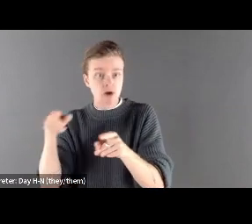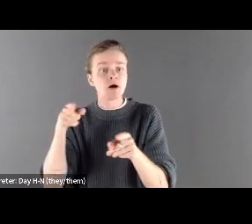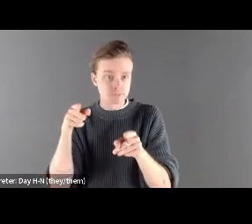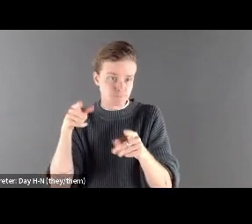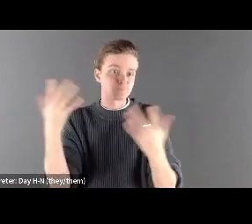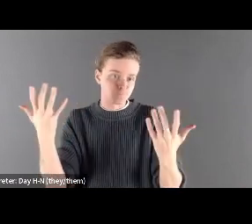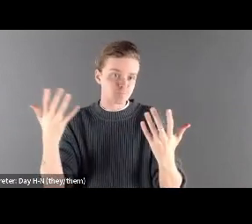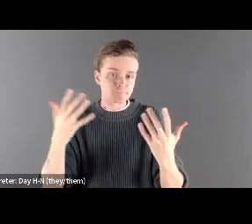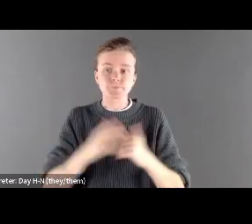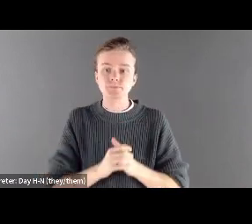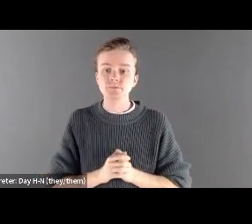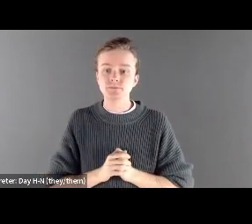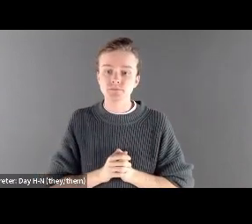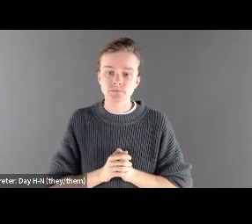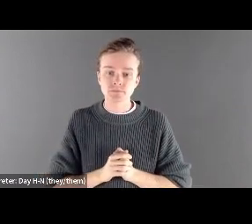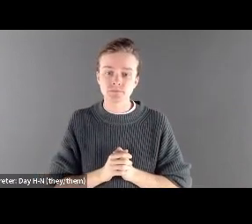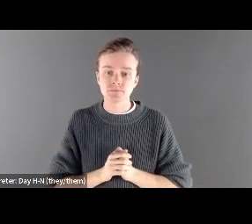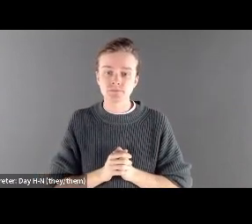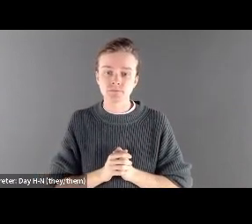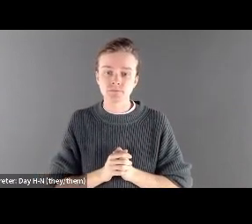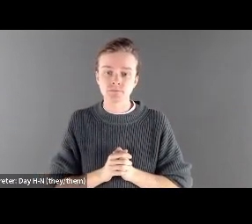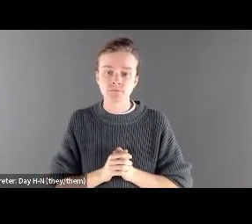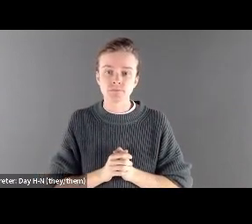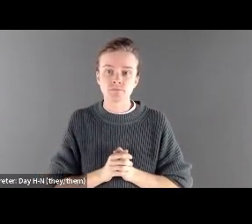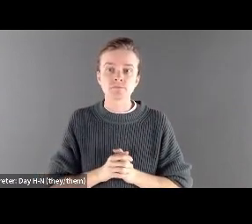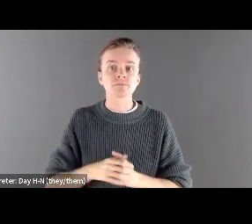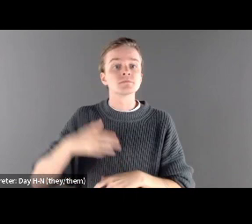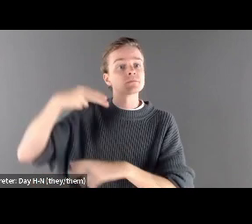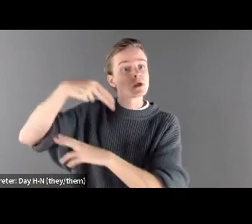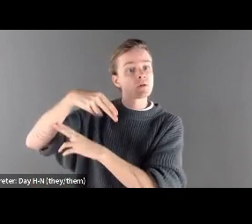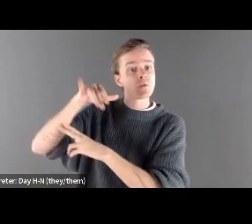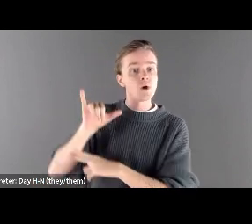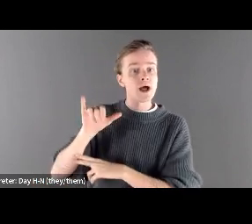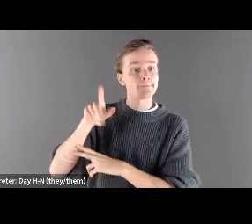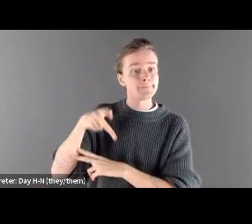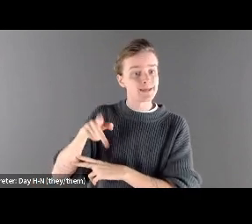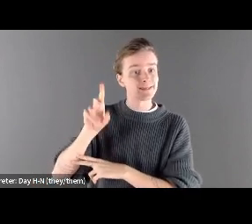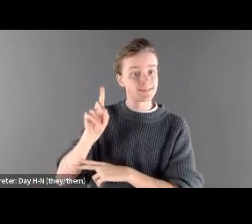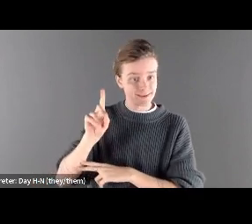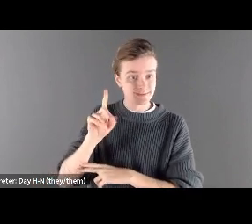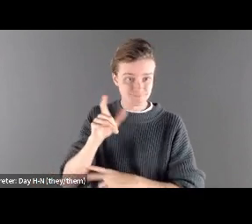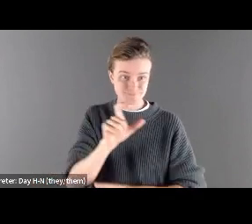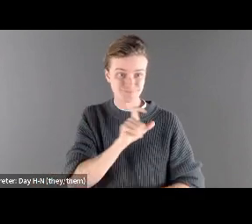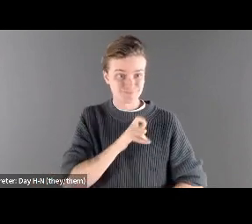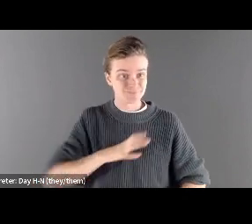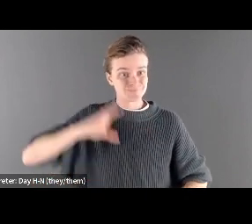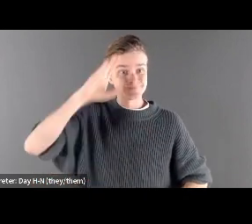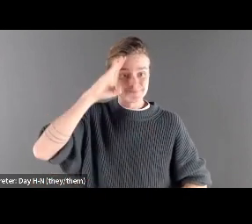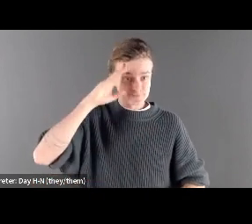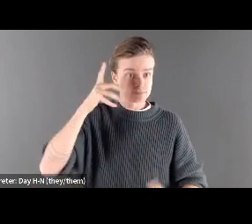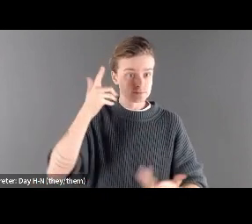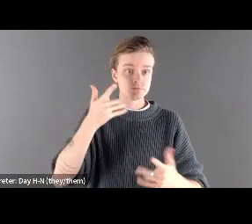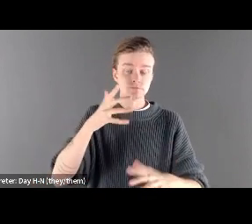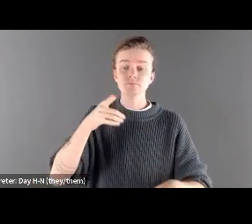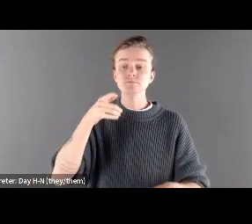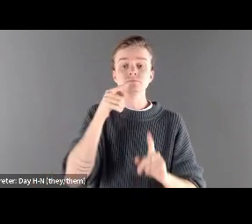transparency in the NYPD handing over this data to us around FRT usage in against Black Lives Matter protesters.